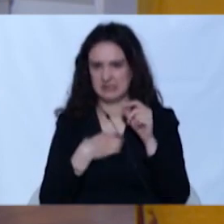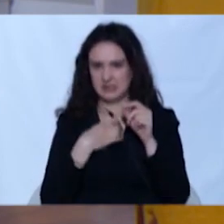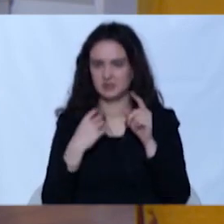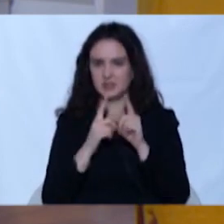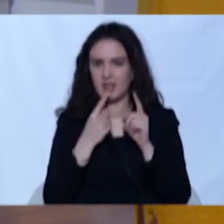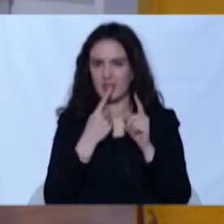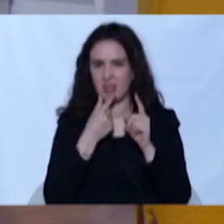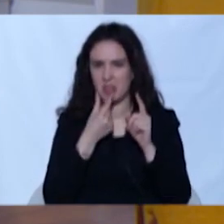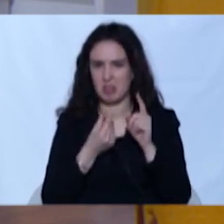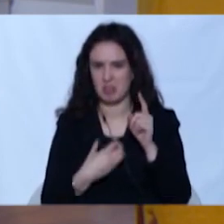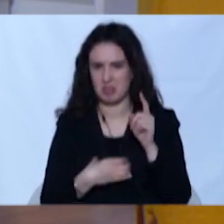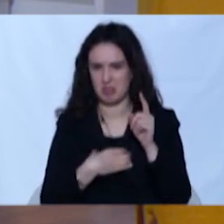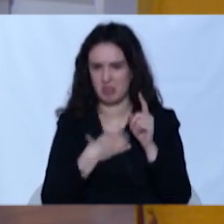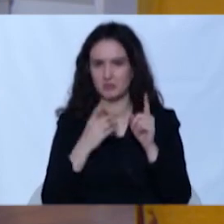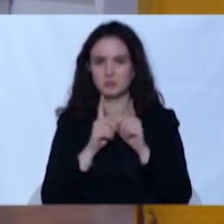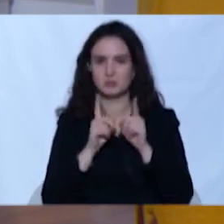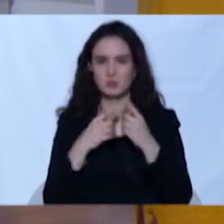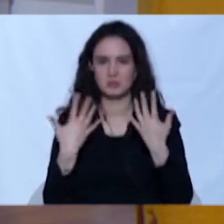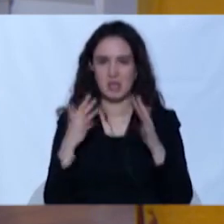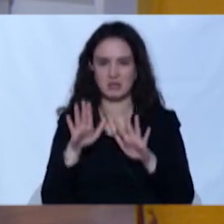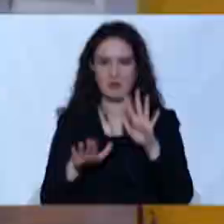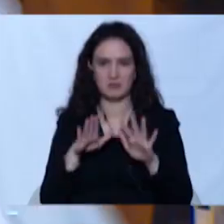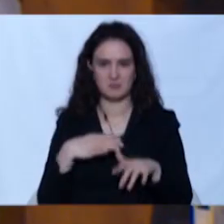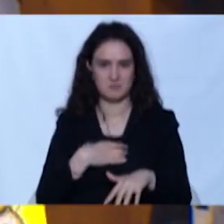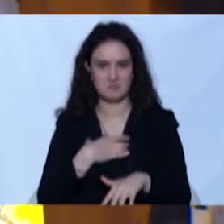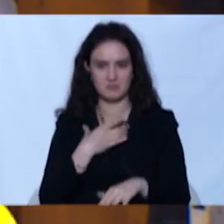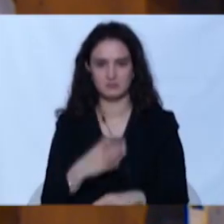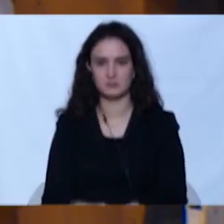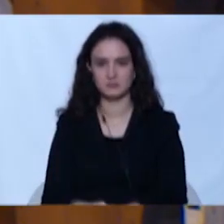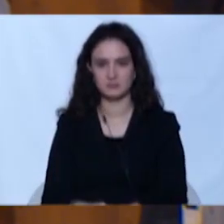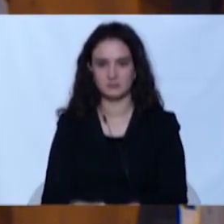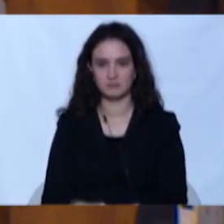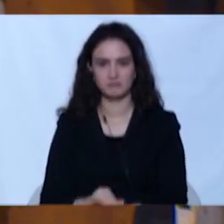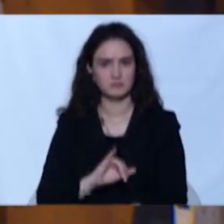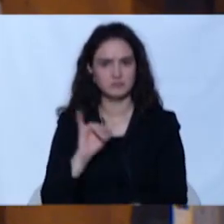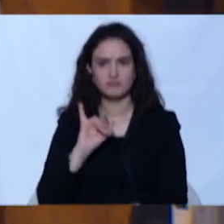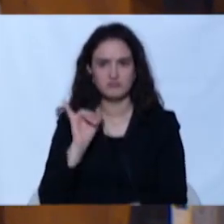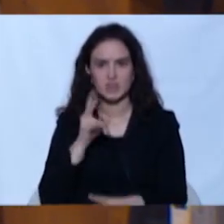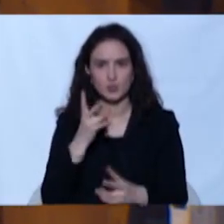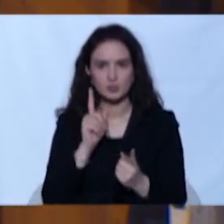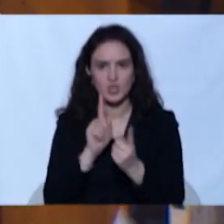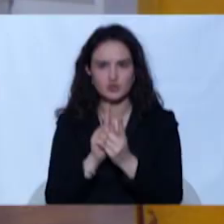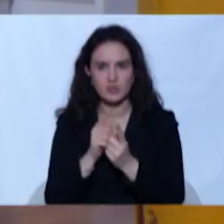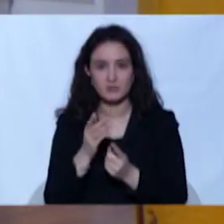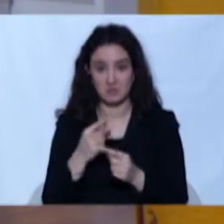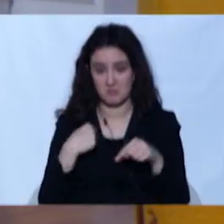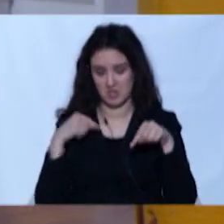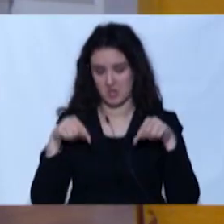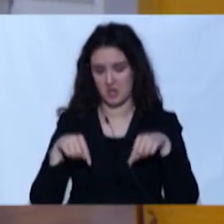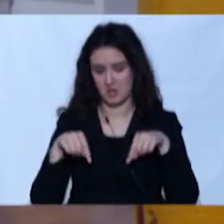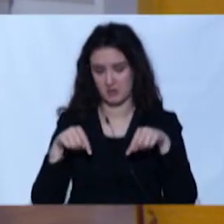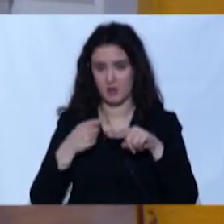terrible tongue, and terrible toes. Where will you meet him? Here,